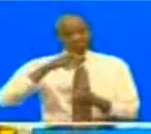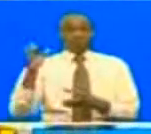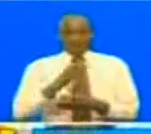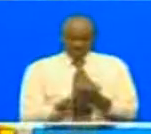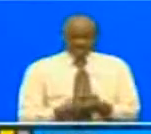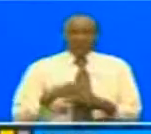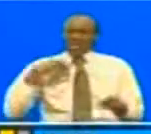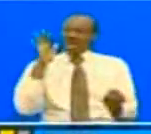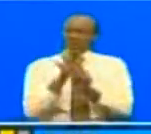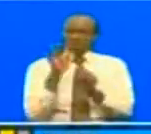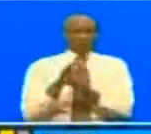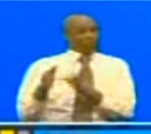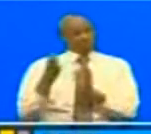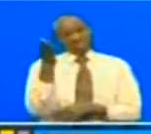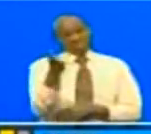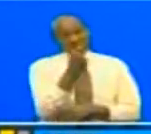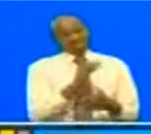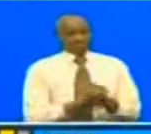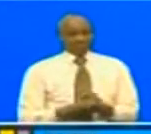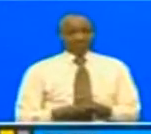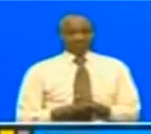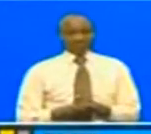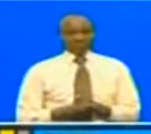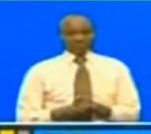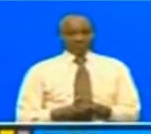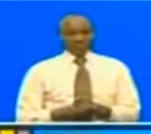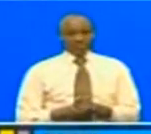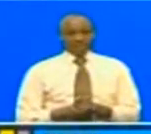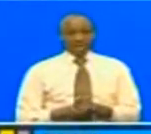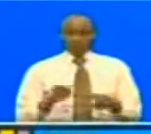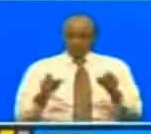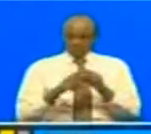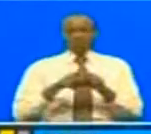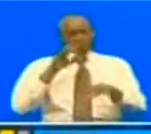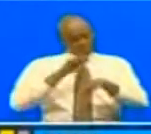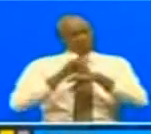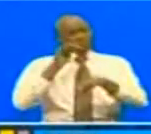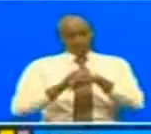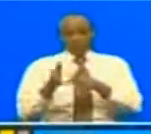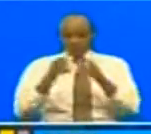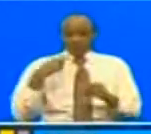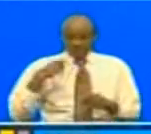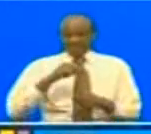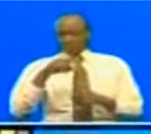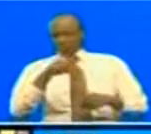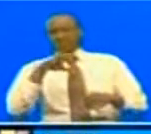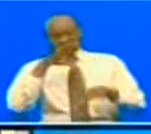There's plenty of opportunities to be and scale opportunities for us to tap